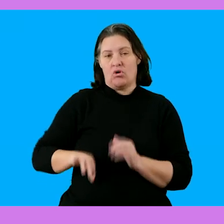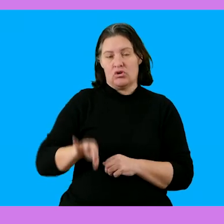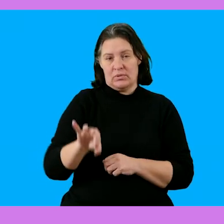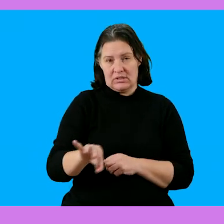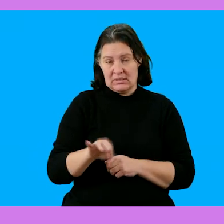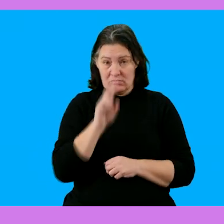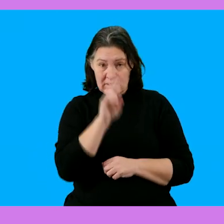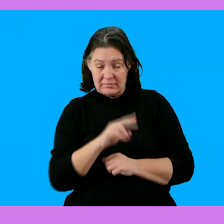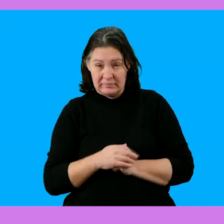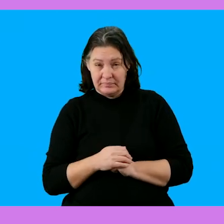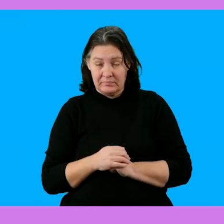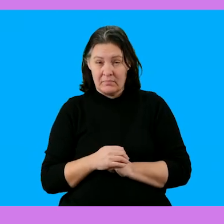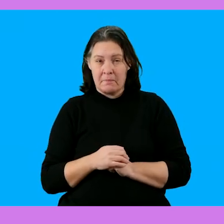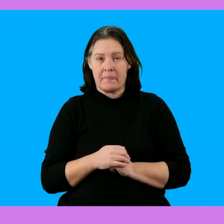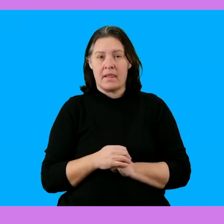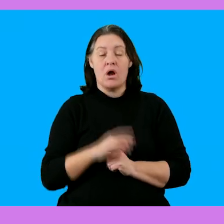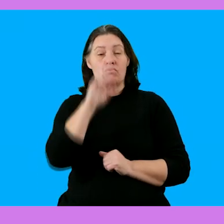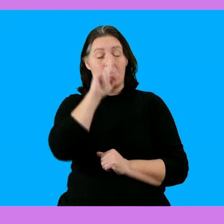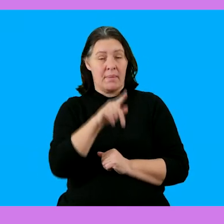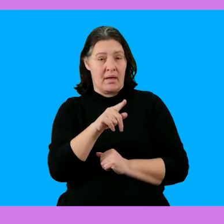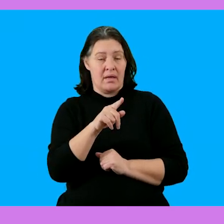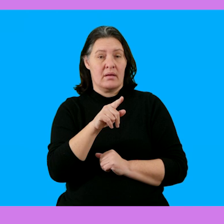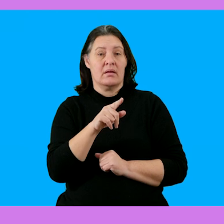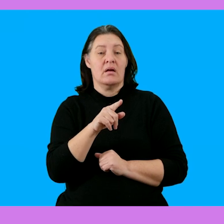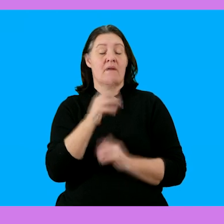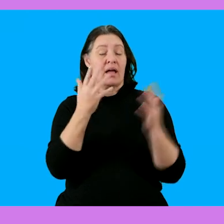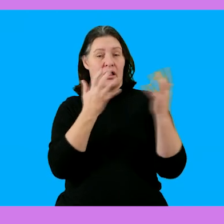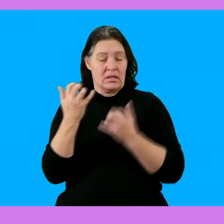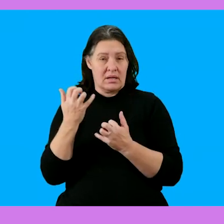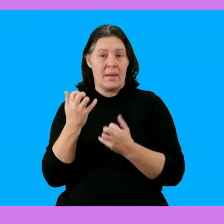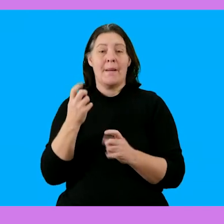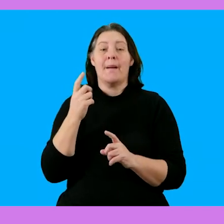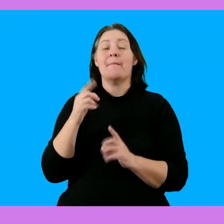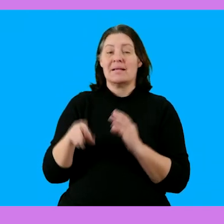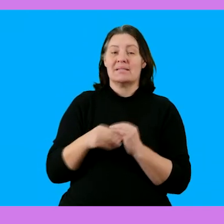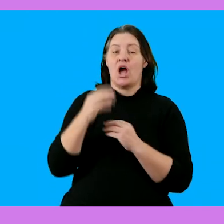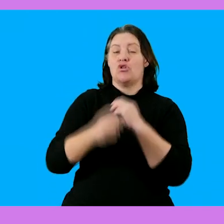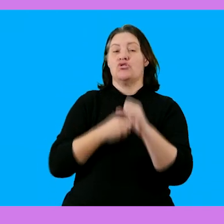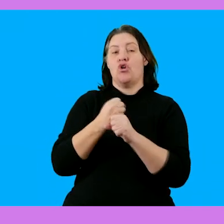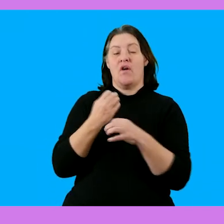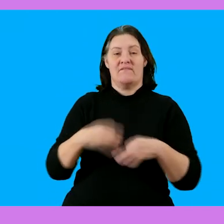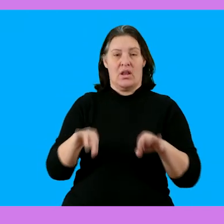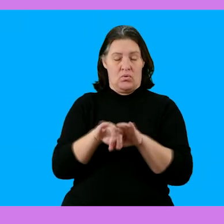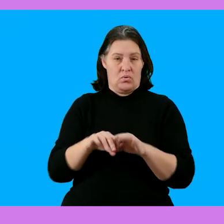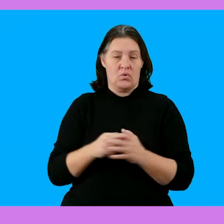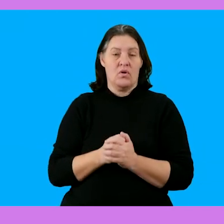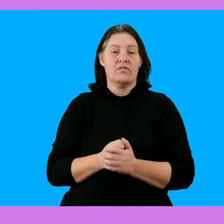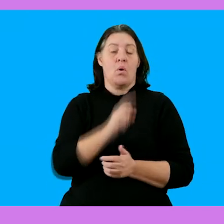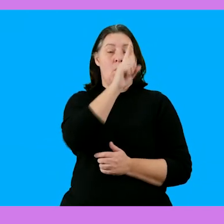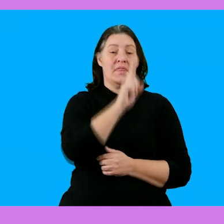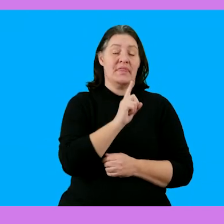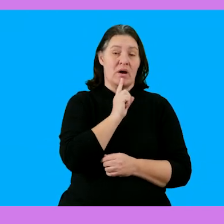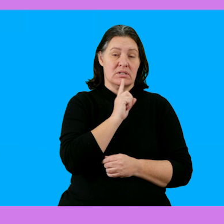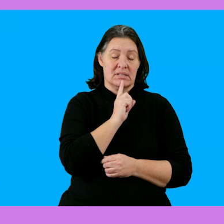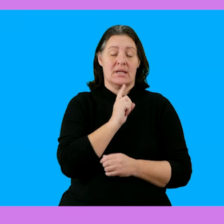fund contribution. Can you see? So therefore, remember when we calculate this, it must again be an annual value. So therefore, I'll